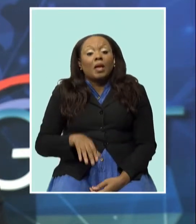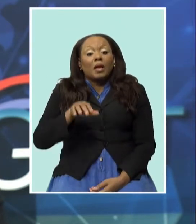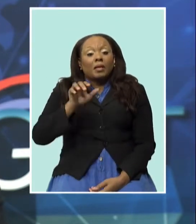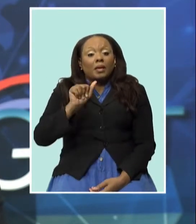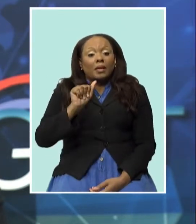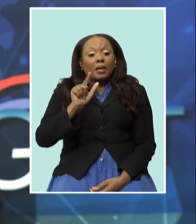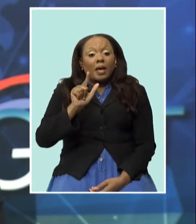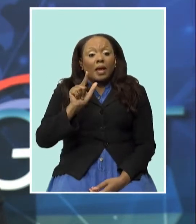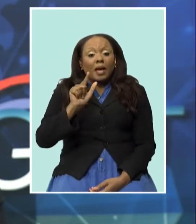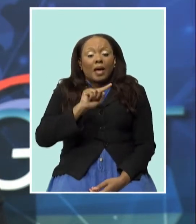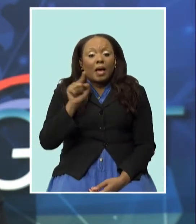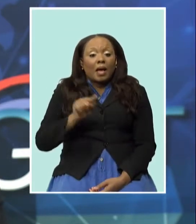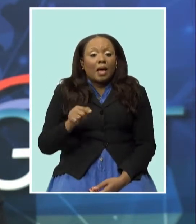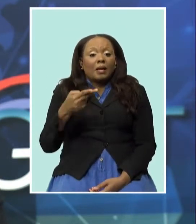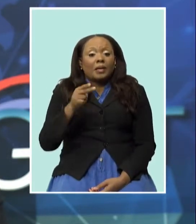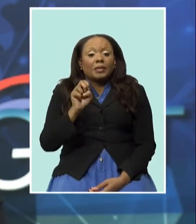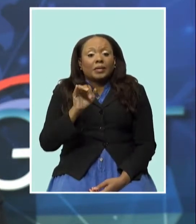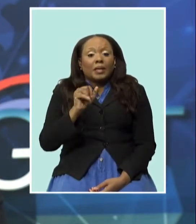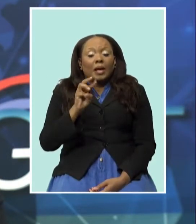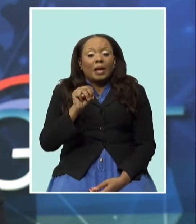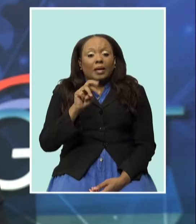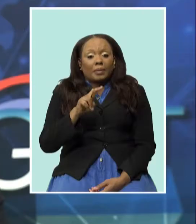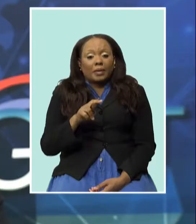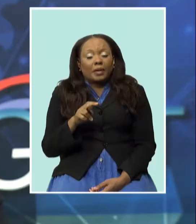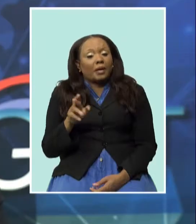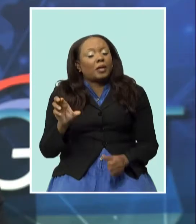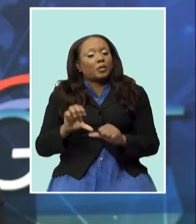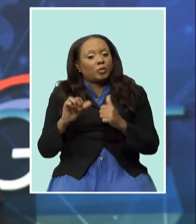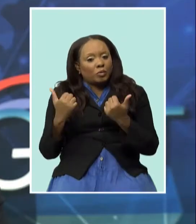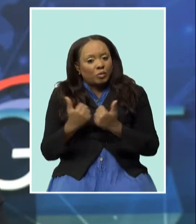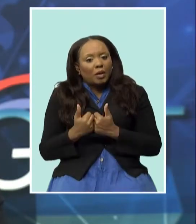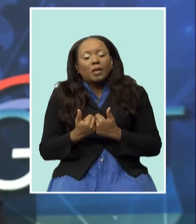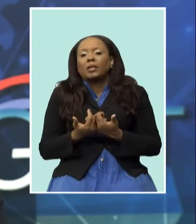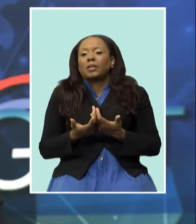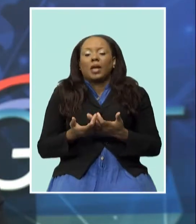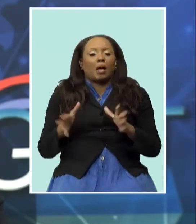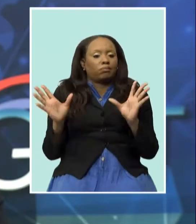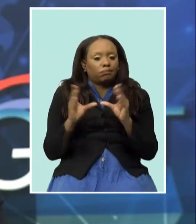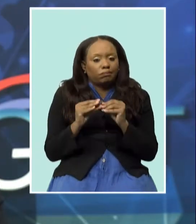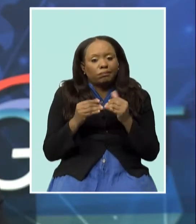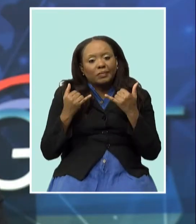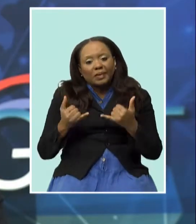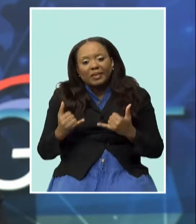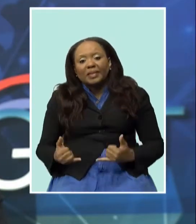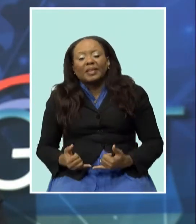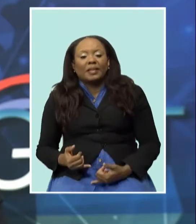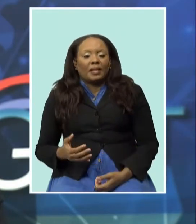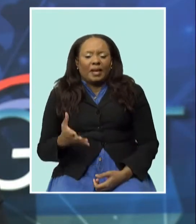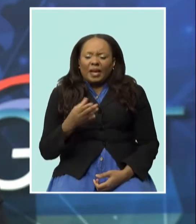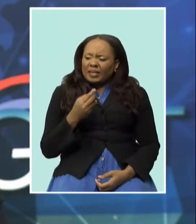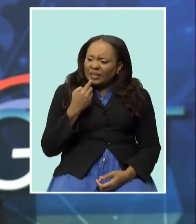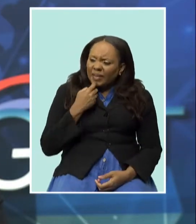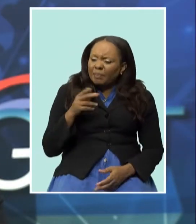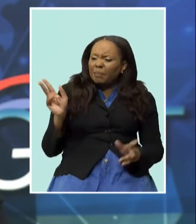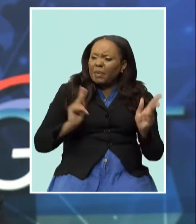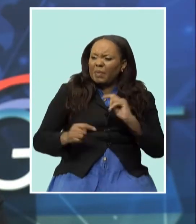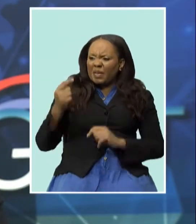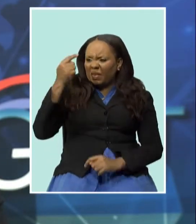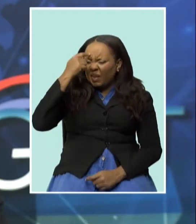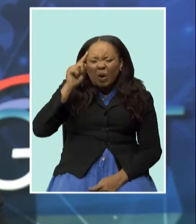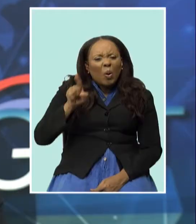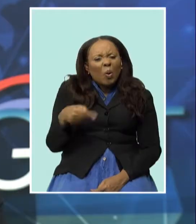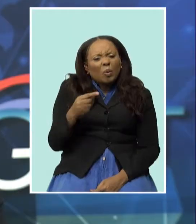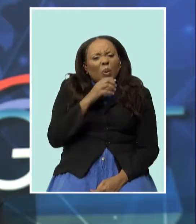that younger people are now suffering from dementia, dispelling the belief that dementia is only an elderly disease. Ryan Broom has